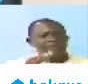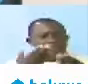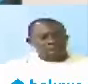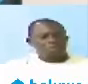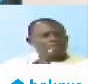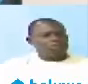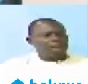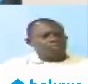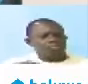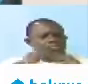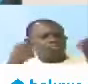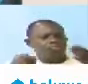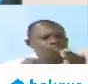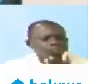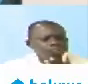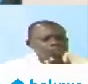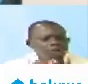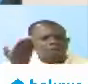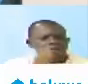out groundnut from the farm,